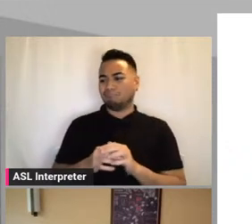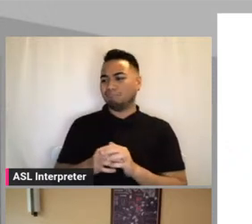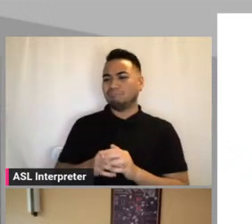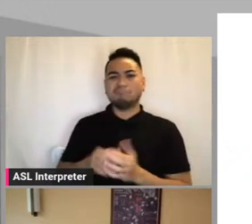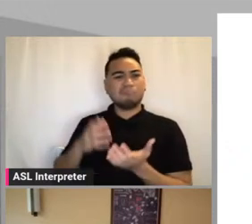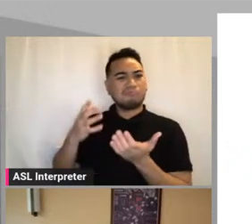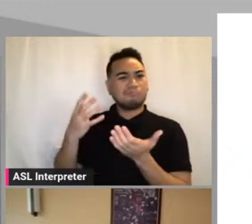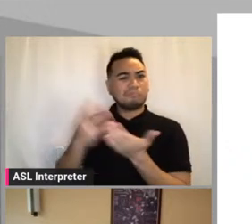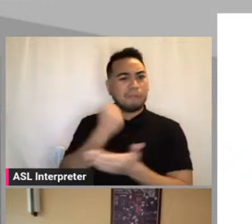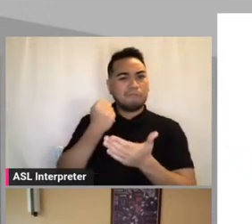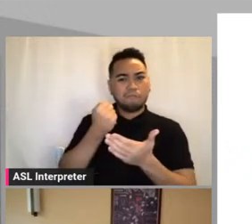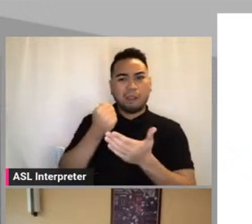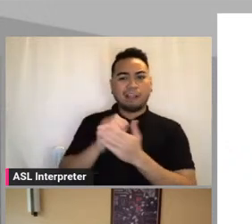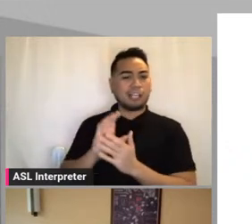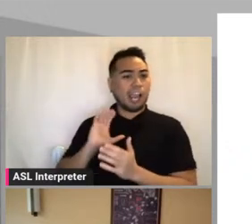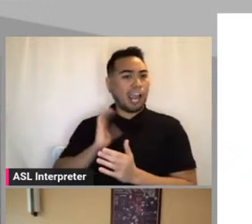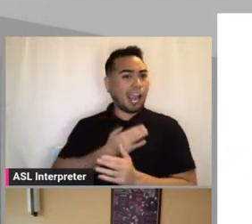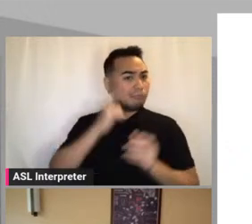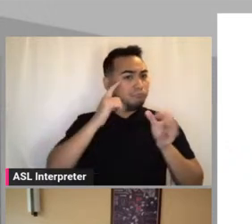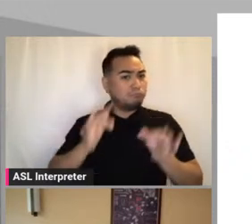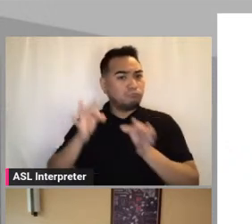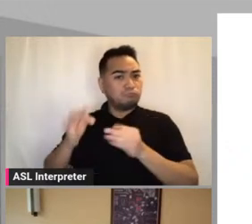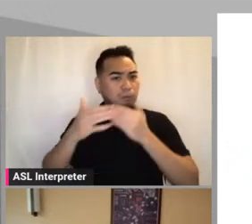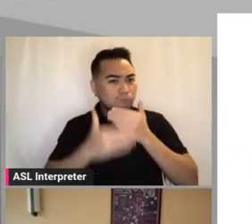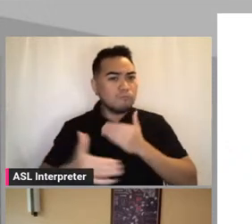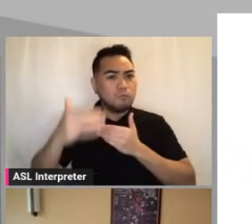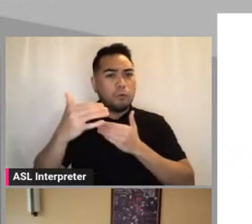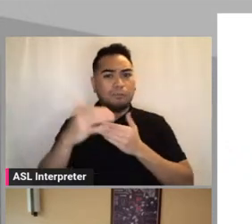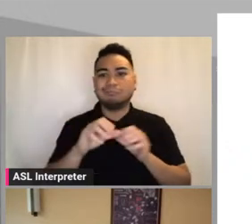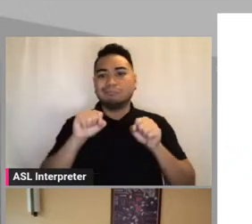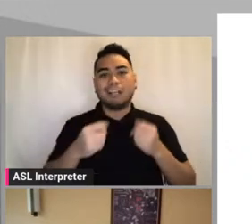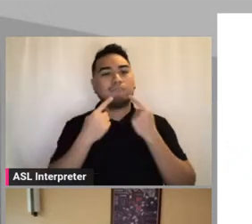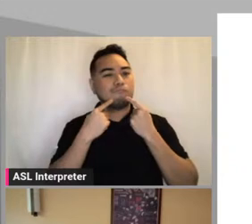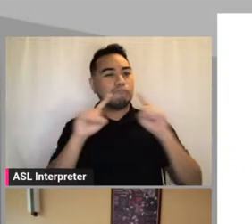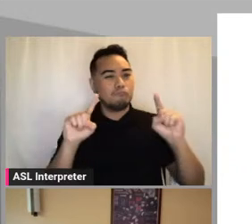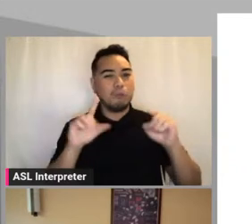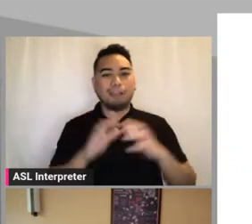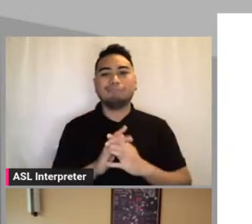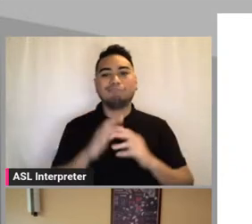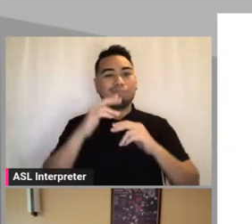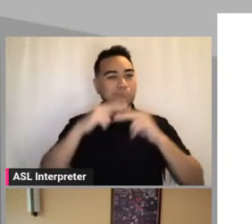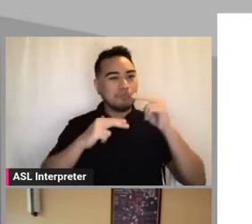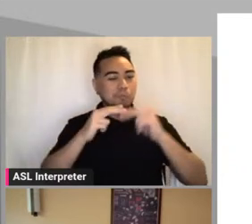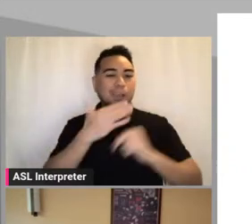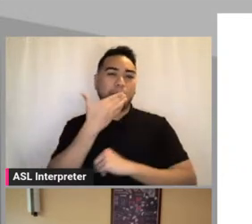we continue to build independent political and governing power.